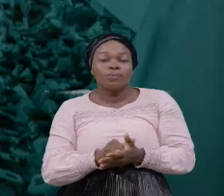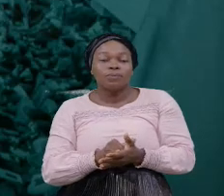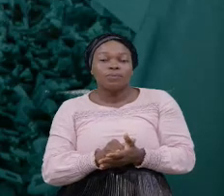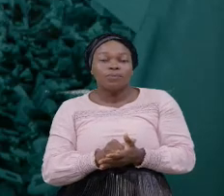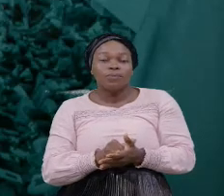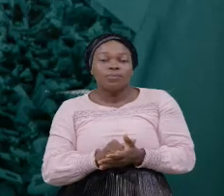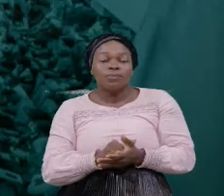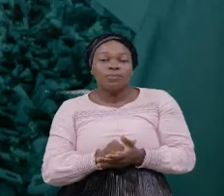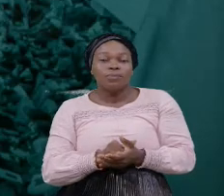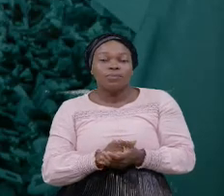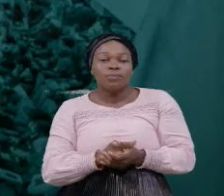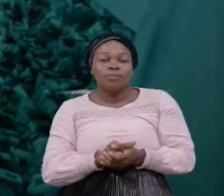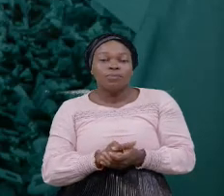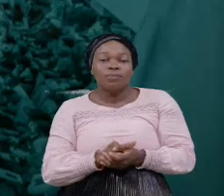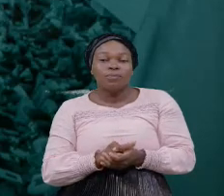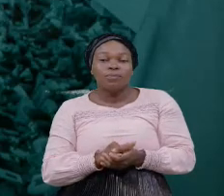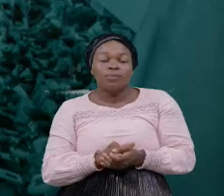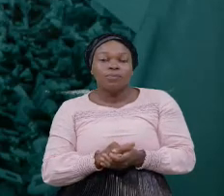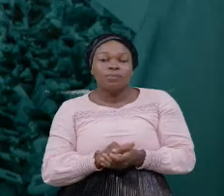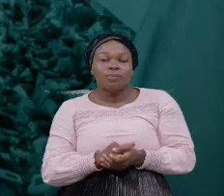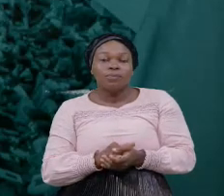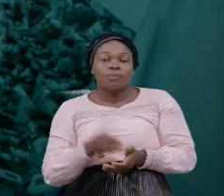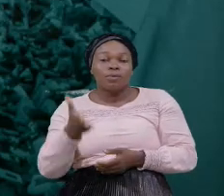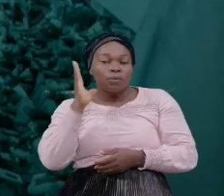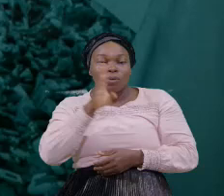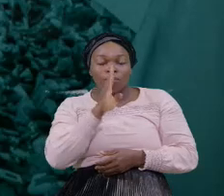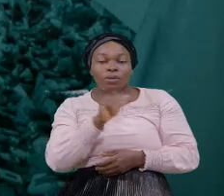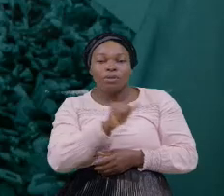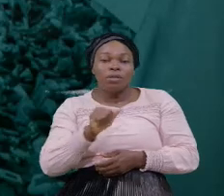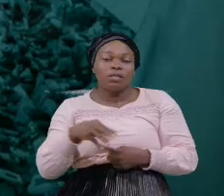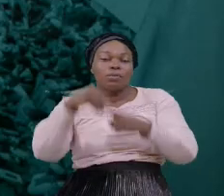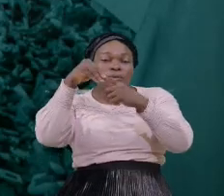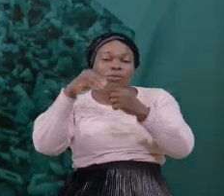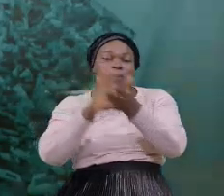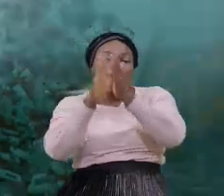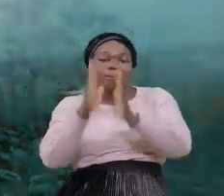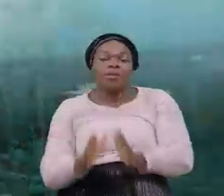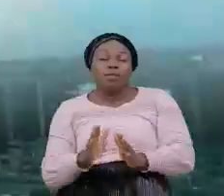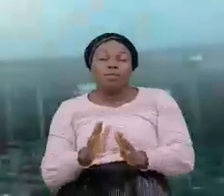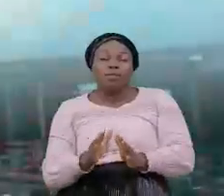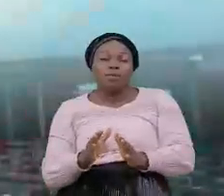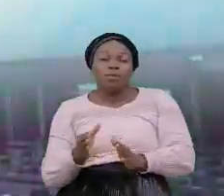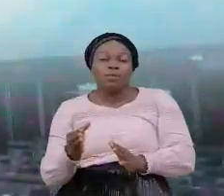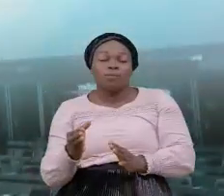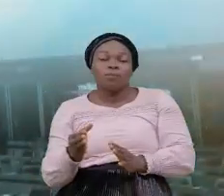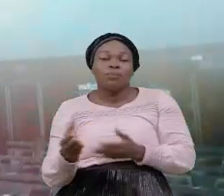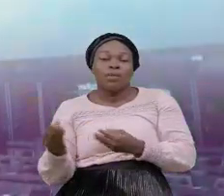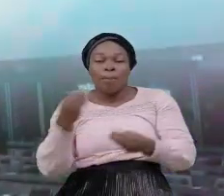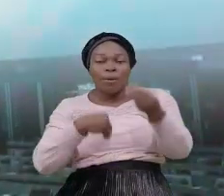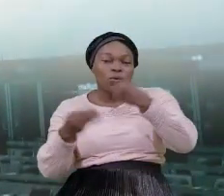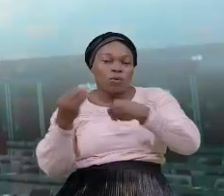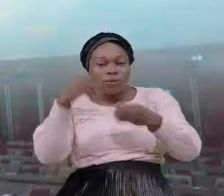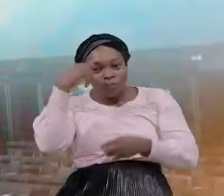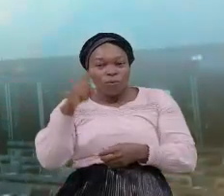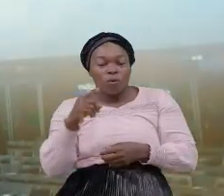There will be special believers banquet. We call it Converts Rally. For all those who gave their life to Christ during